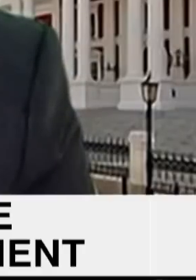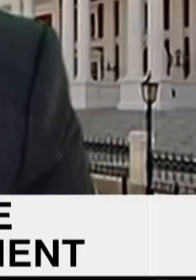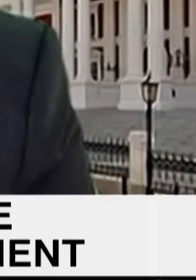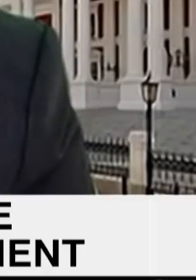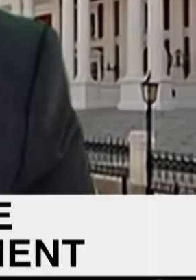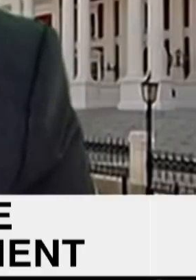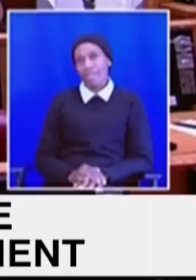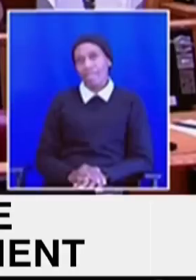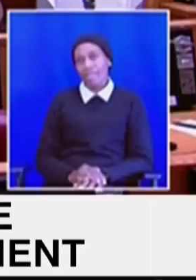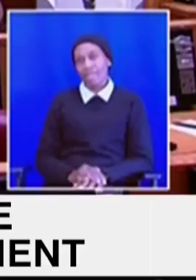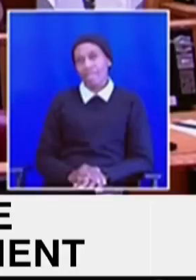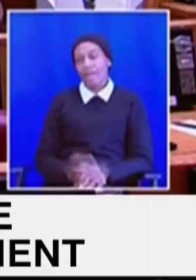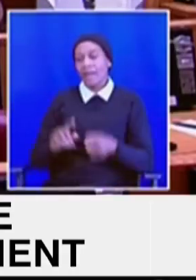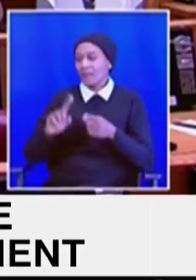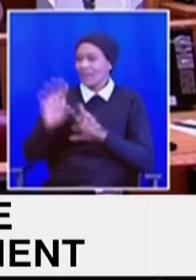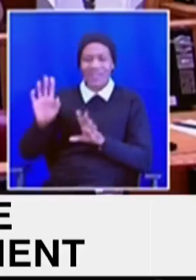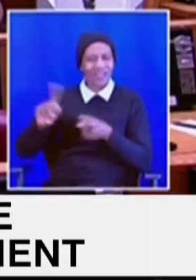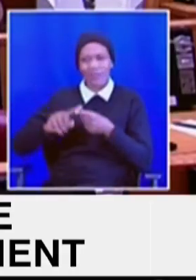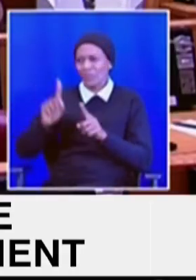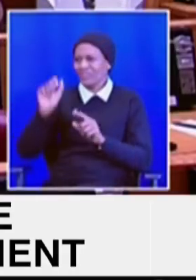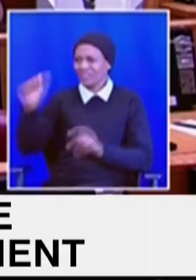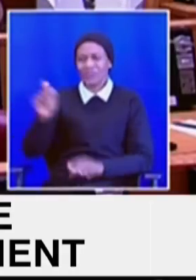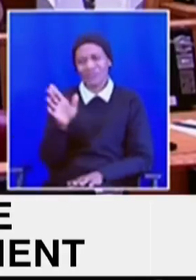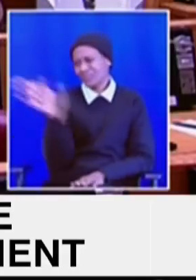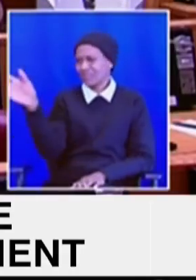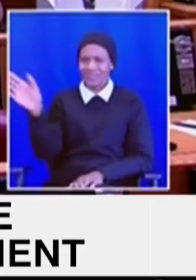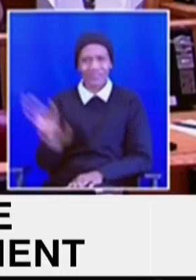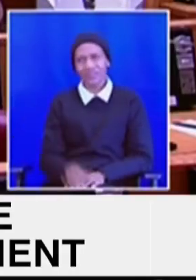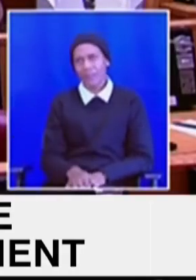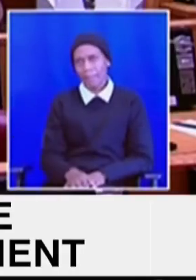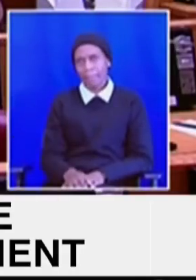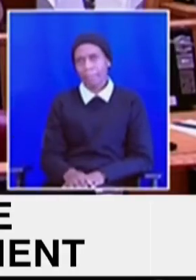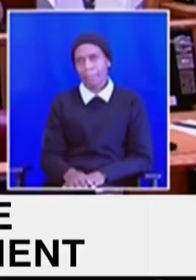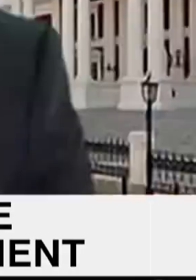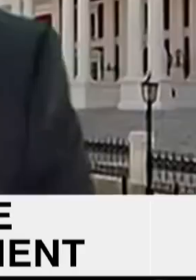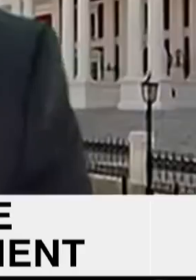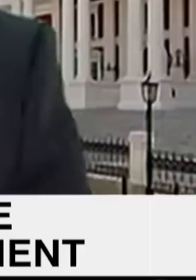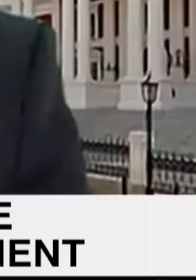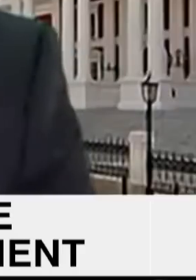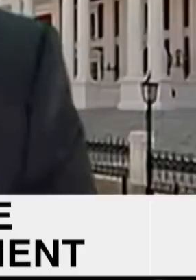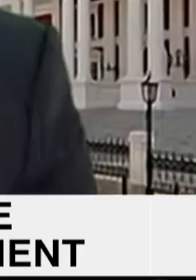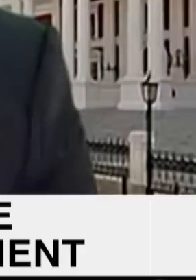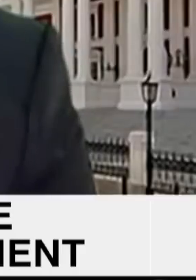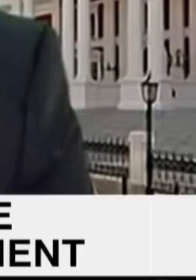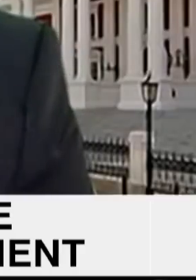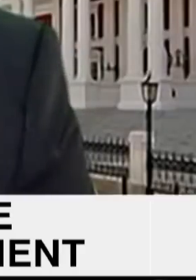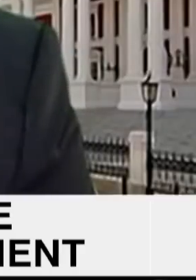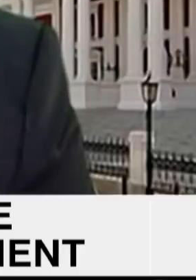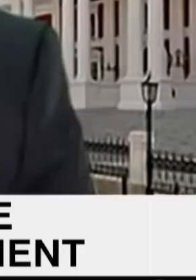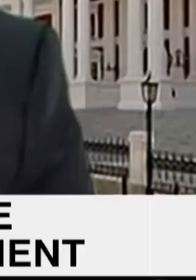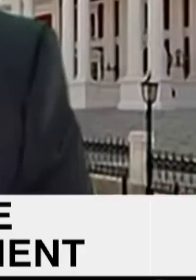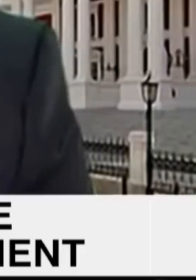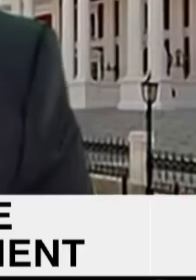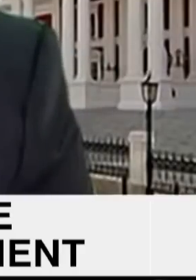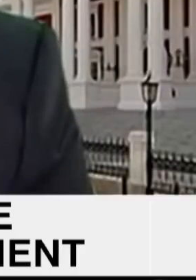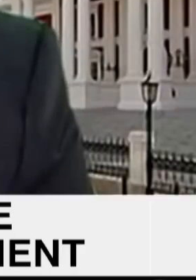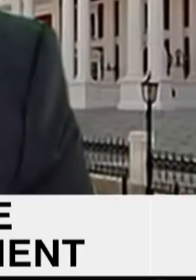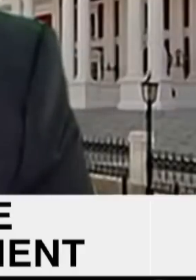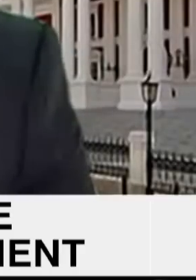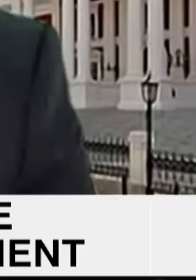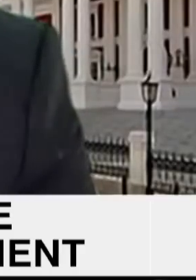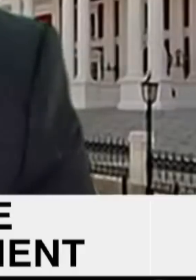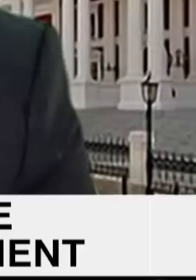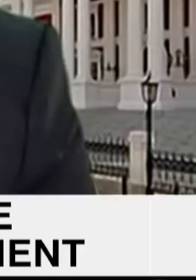President would agree. But what is the point of order, Honourable Dutoit? The Deputy President is misleading the House, stating that I